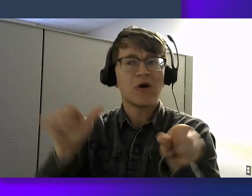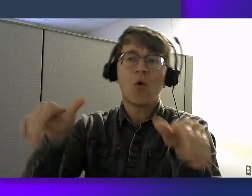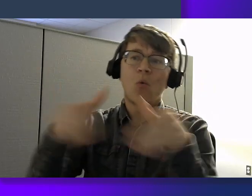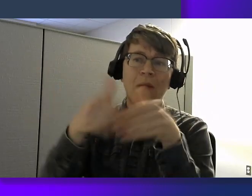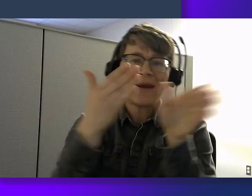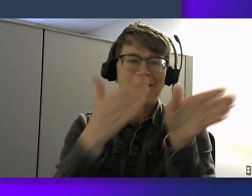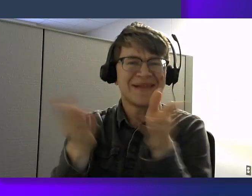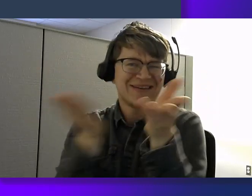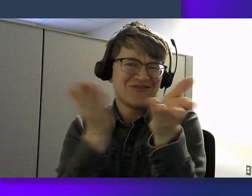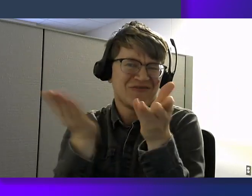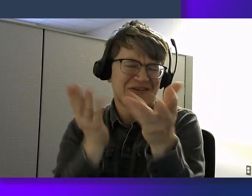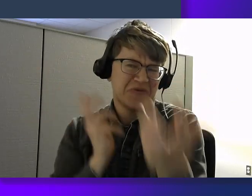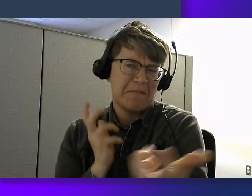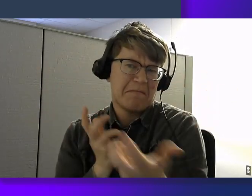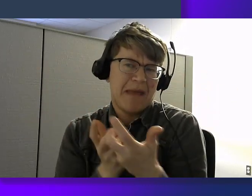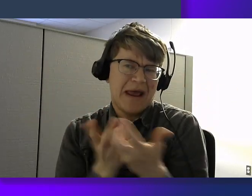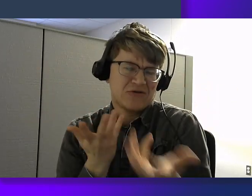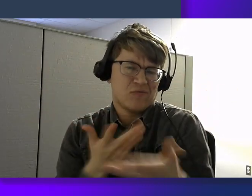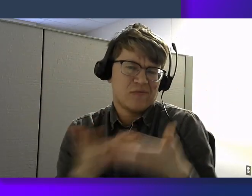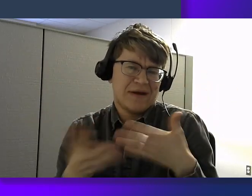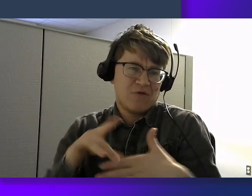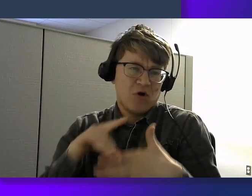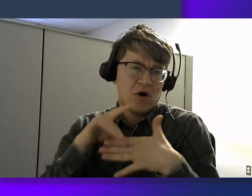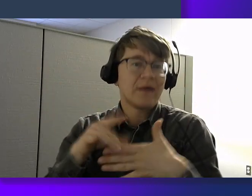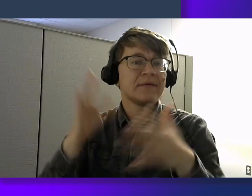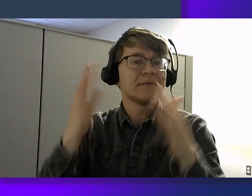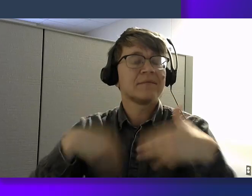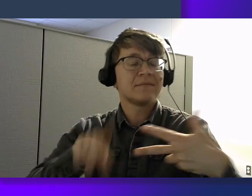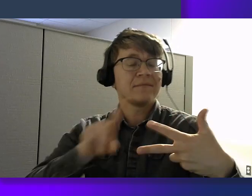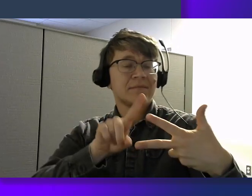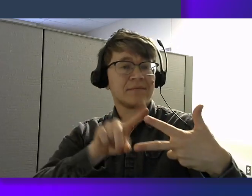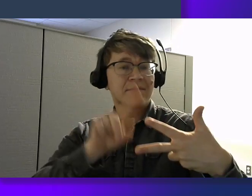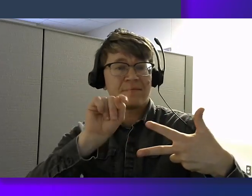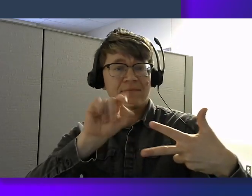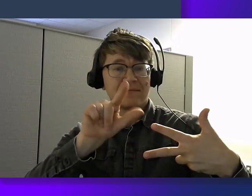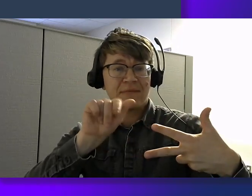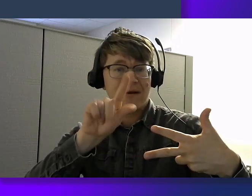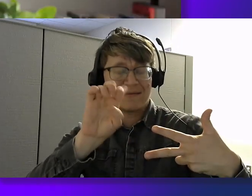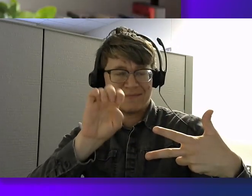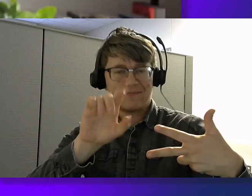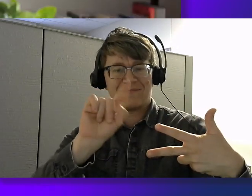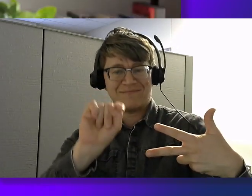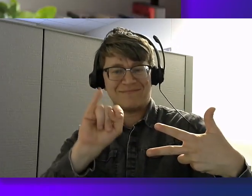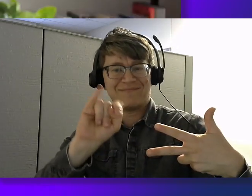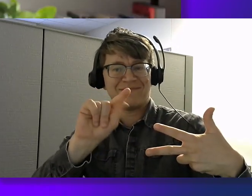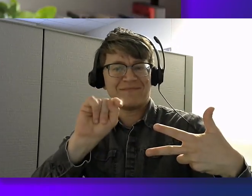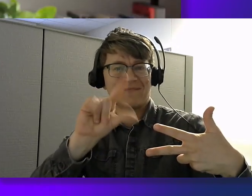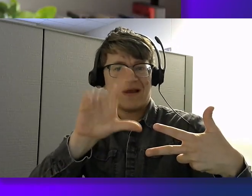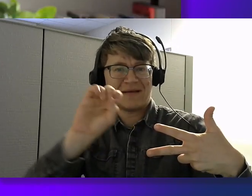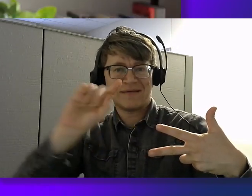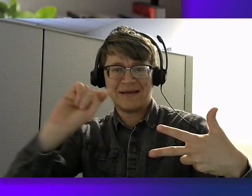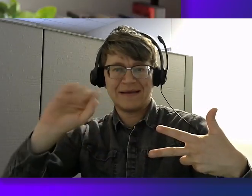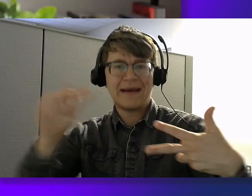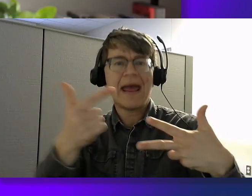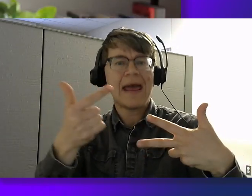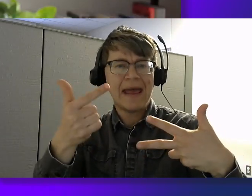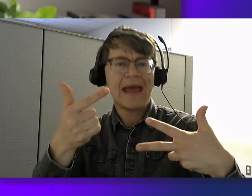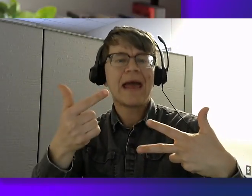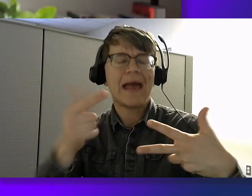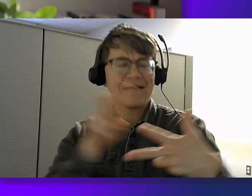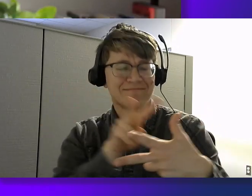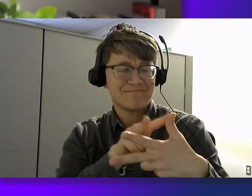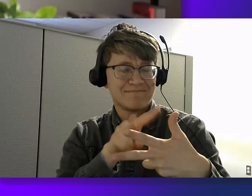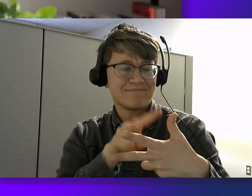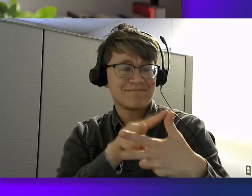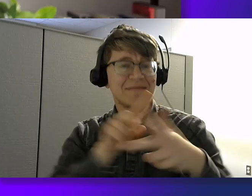an HTML element that specifies a web page's title, also known as the SEO title. The title tag and the heading tag are two